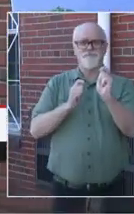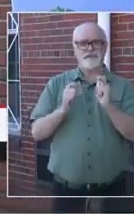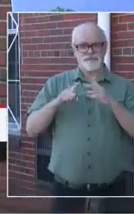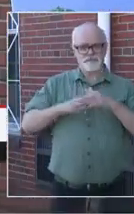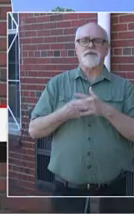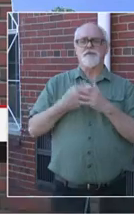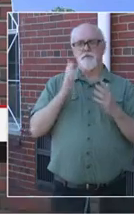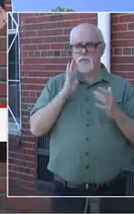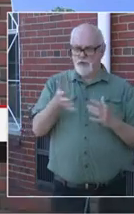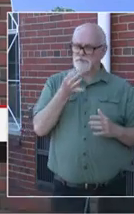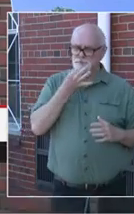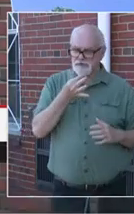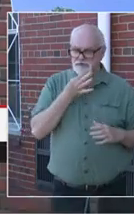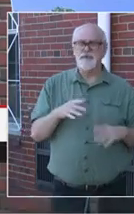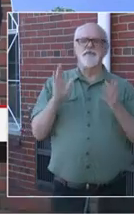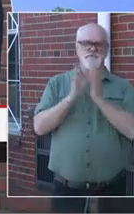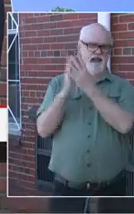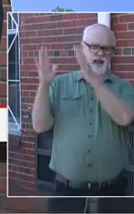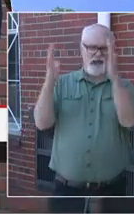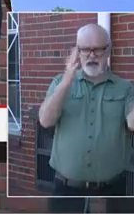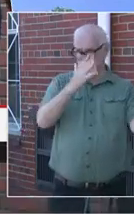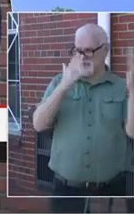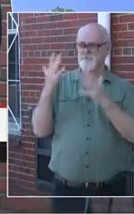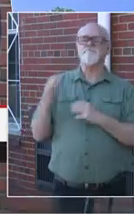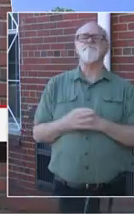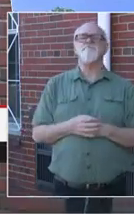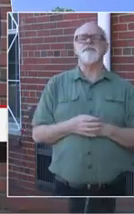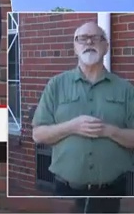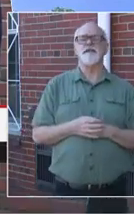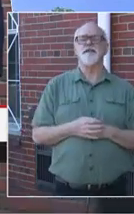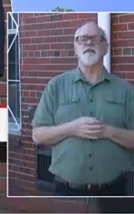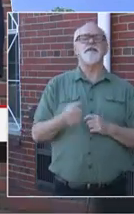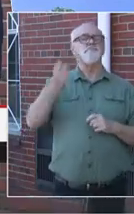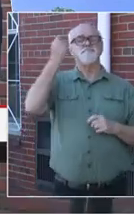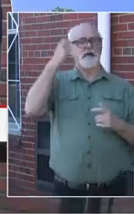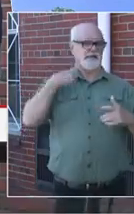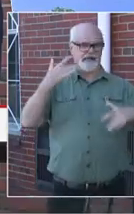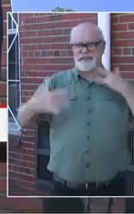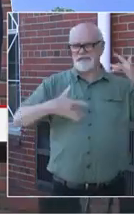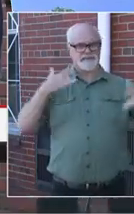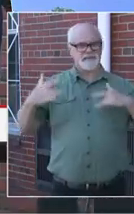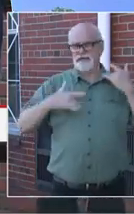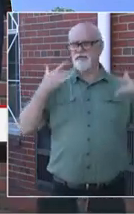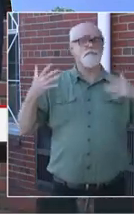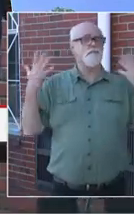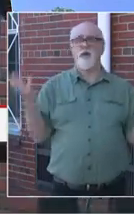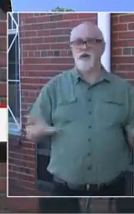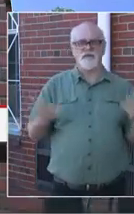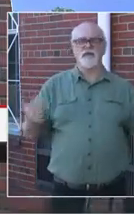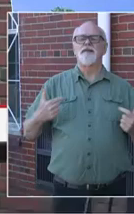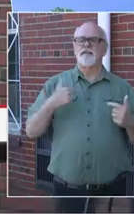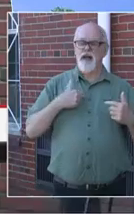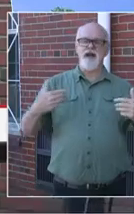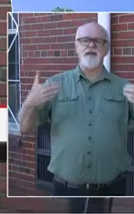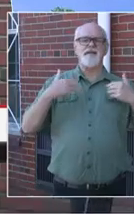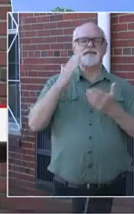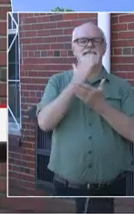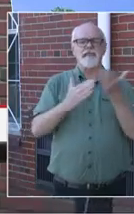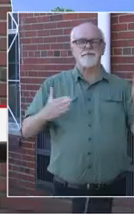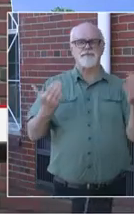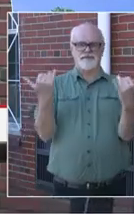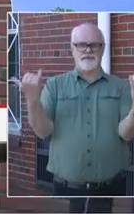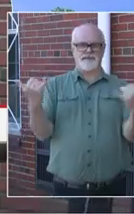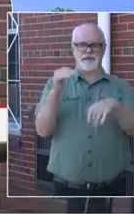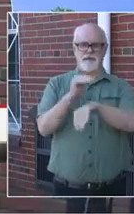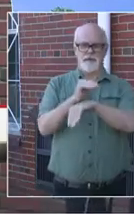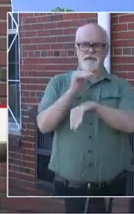Burroughs, that's right. And I'll tell you why. I've had nightmares about Burroughs, all right? From your